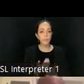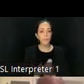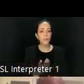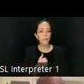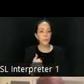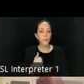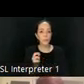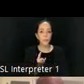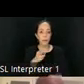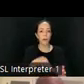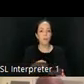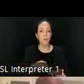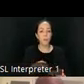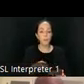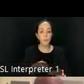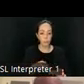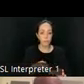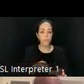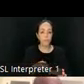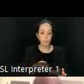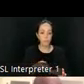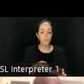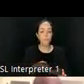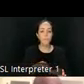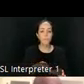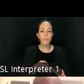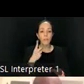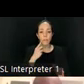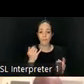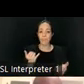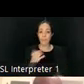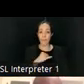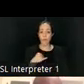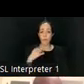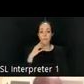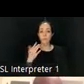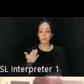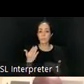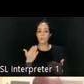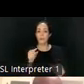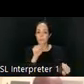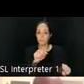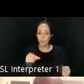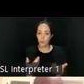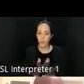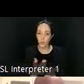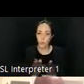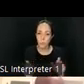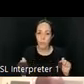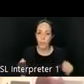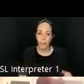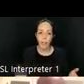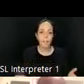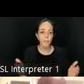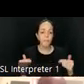members. B, the work of existing members is not interrupted. Example, 1/3 of